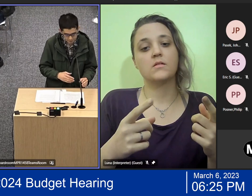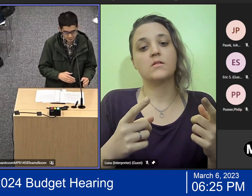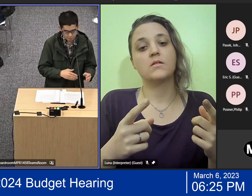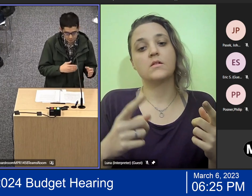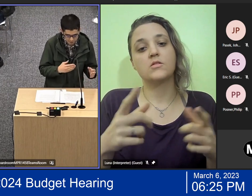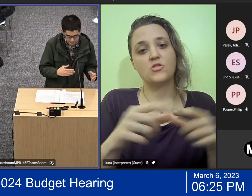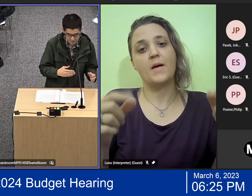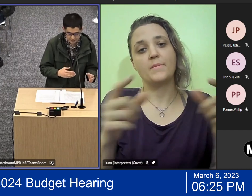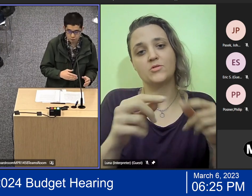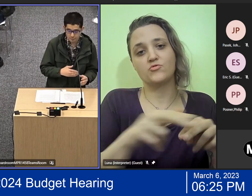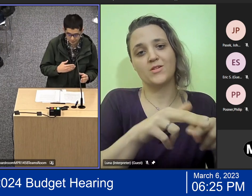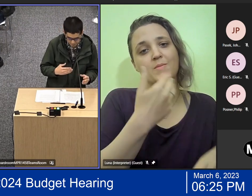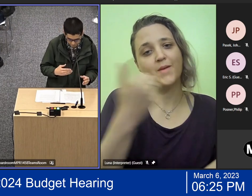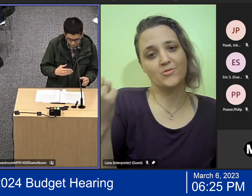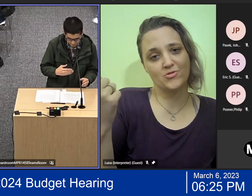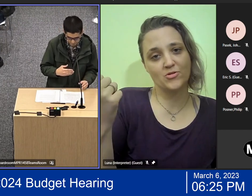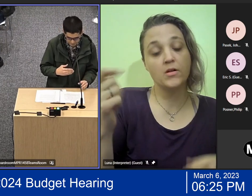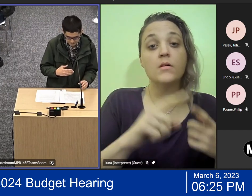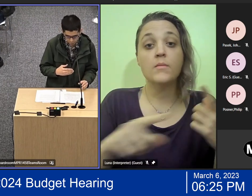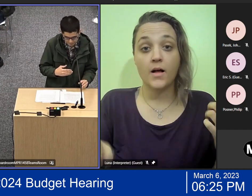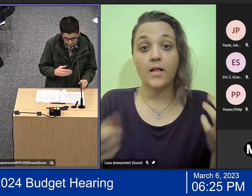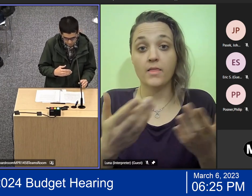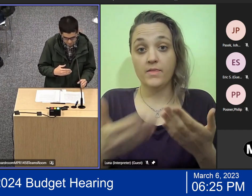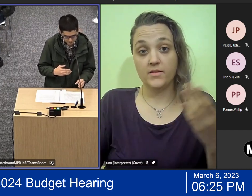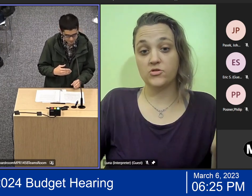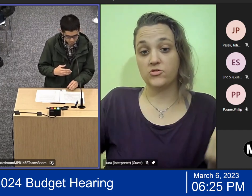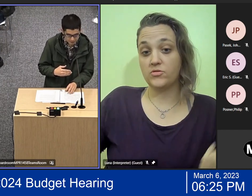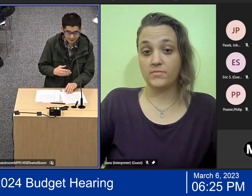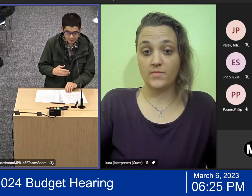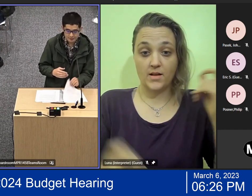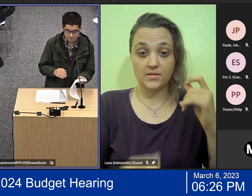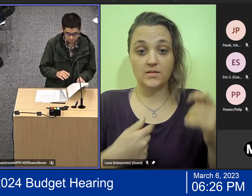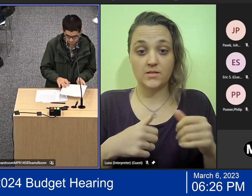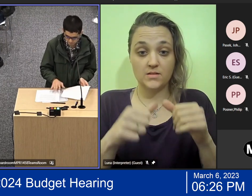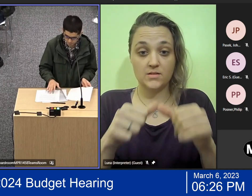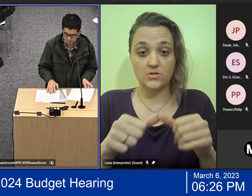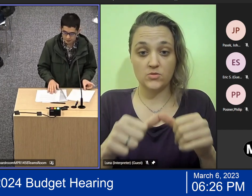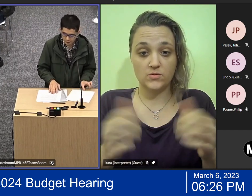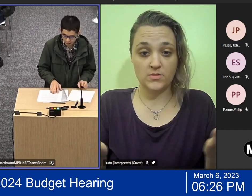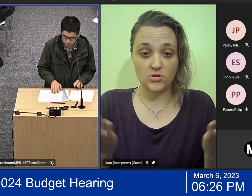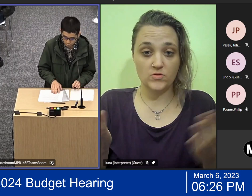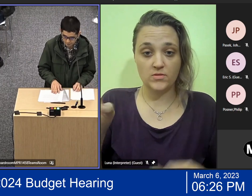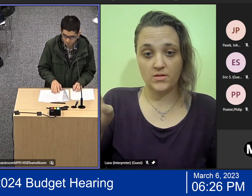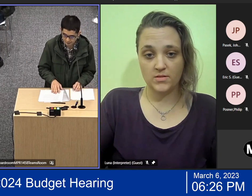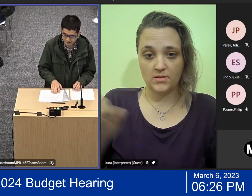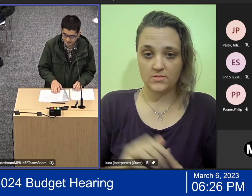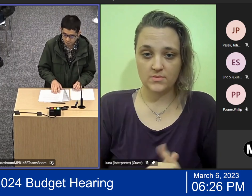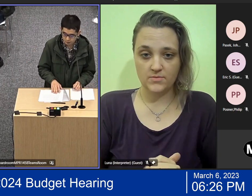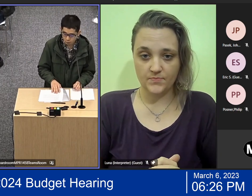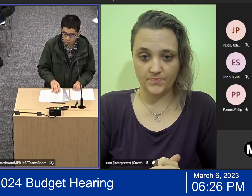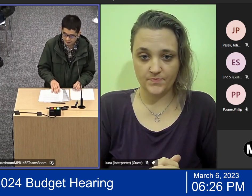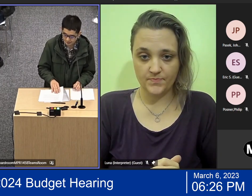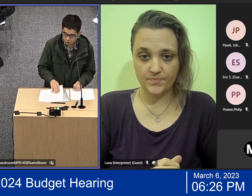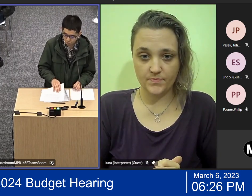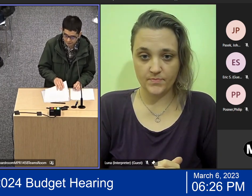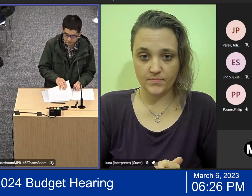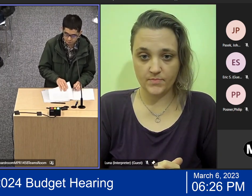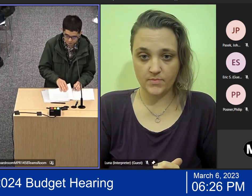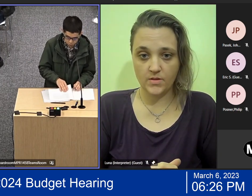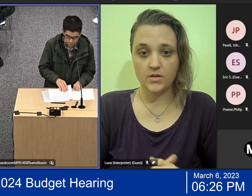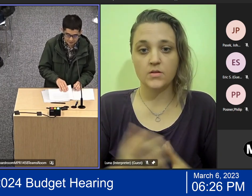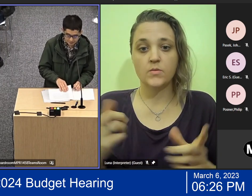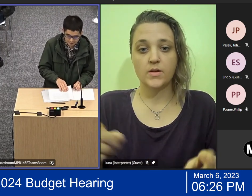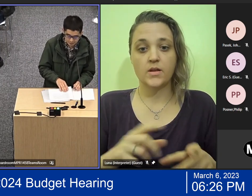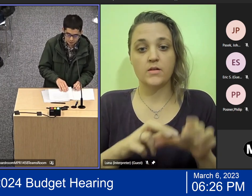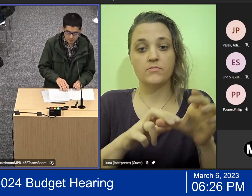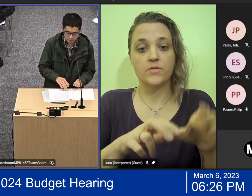that Japanese trains were better. However, the way of thinking changed dramatically as I continue living in the States.